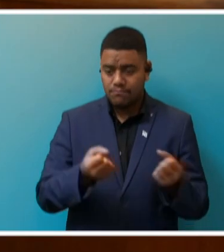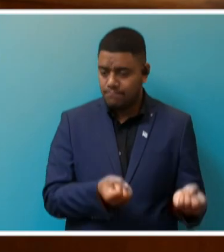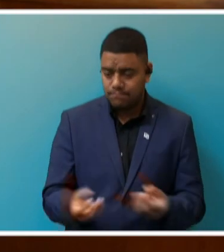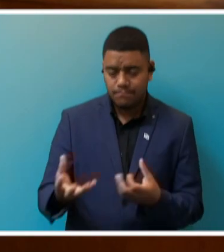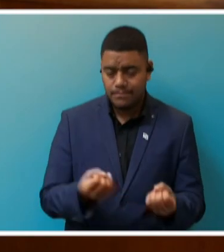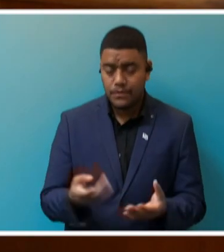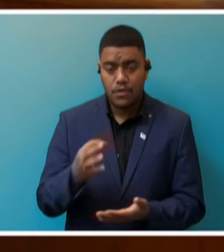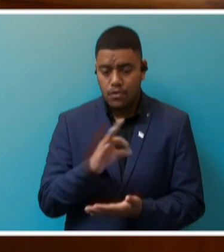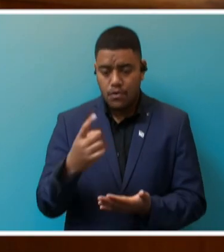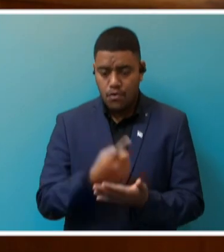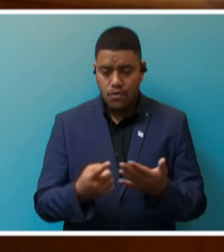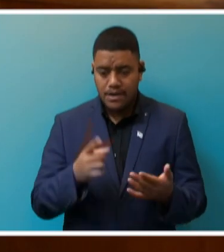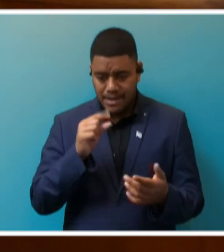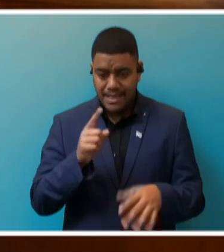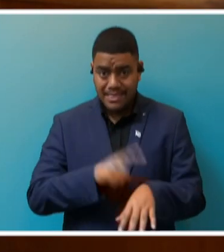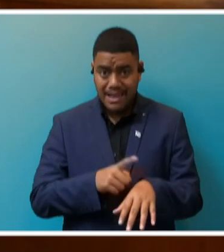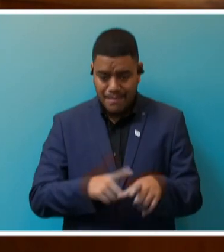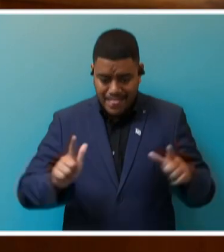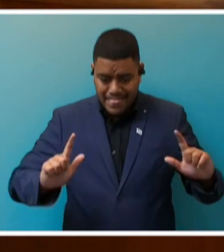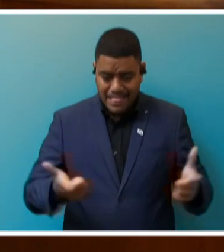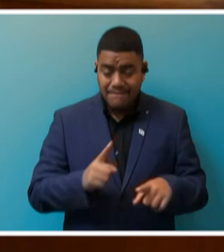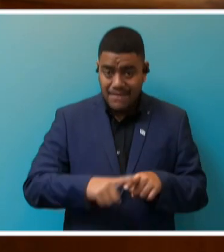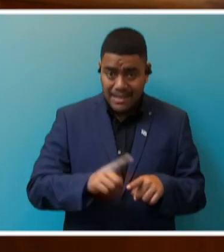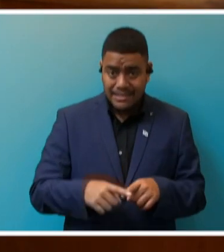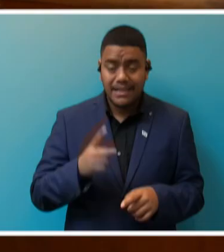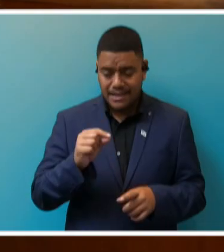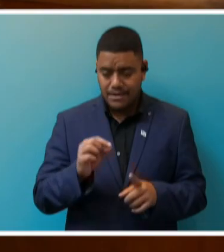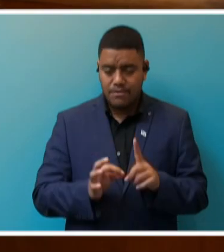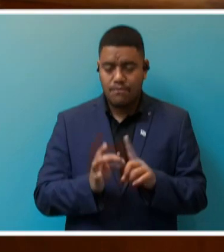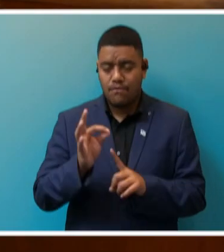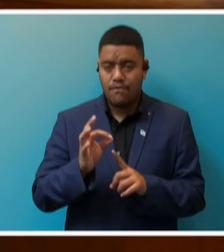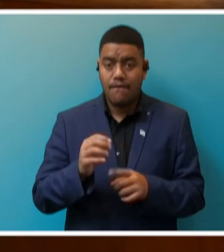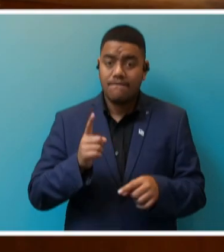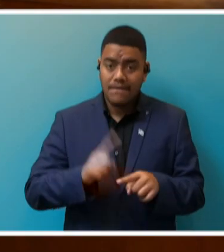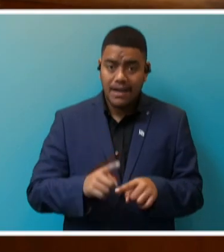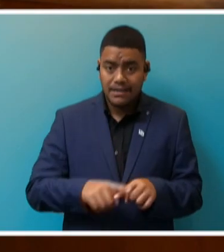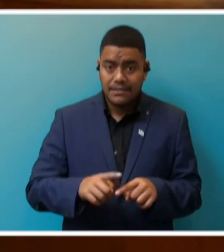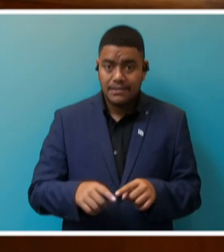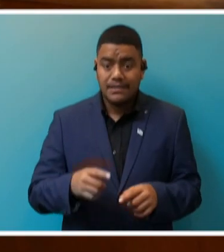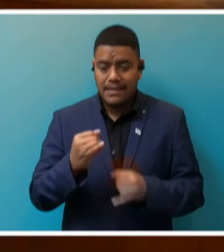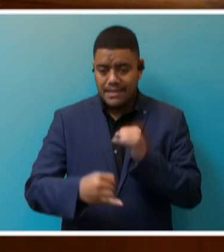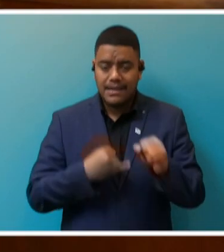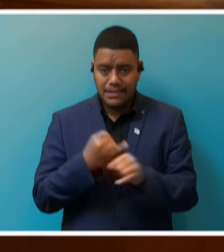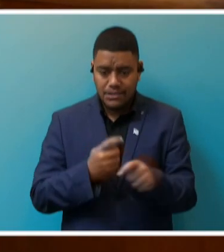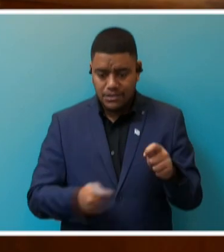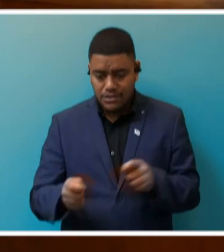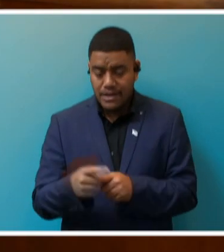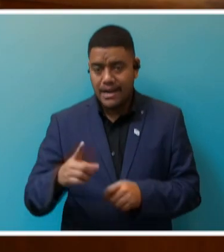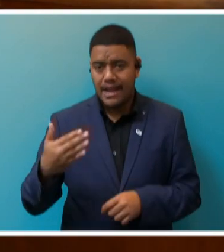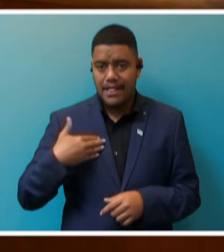not only reduce clearance times, but also improve compliance with international trade and health